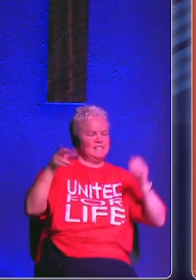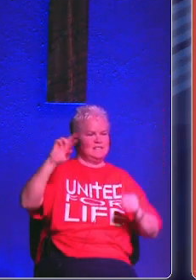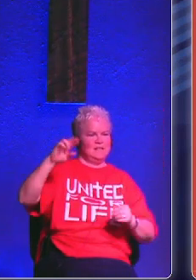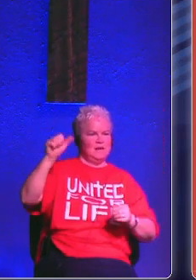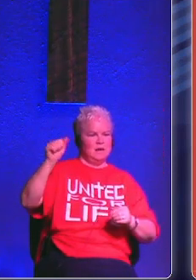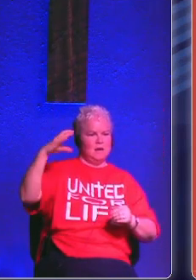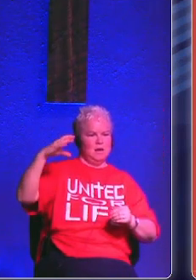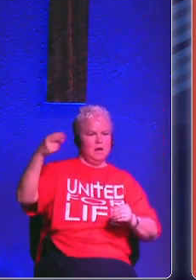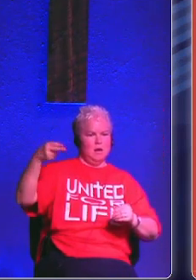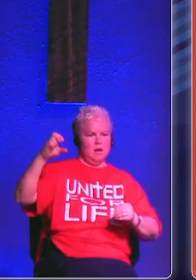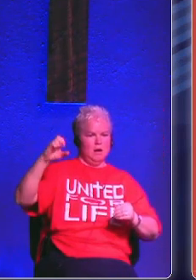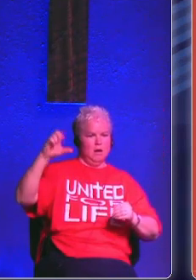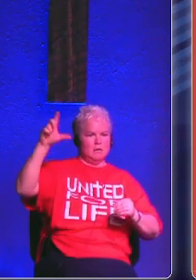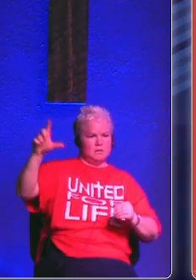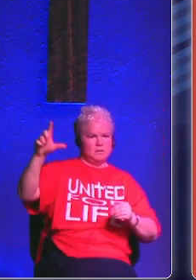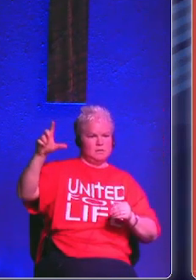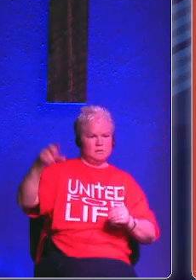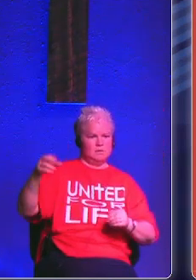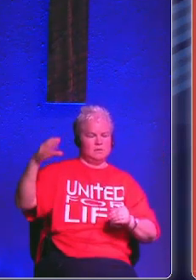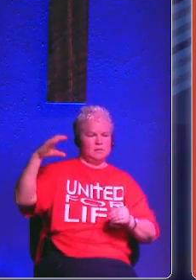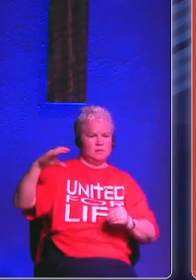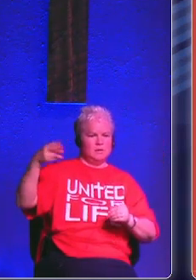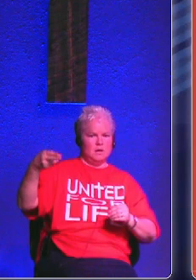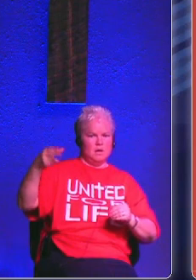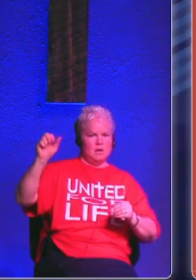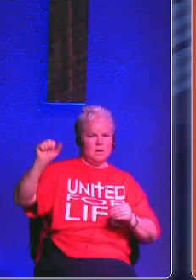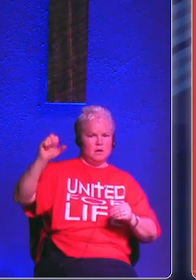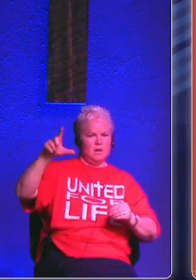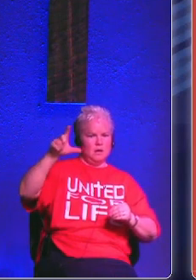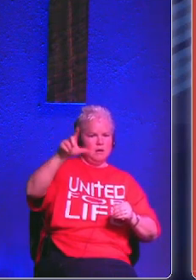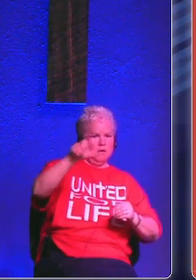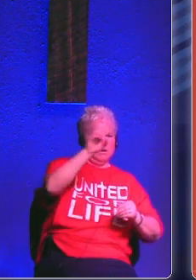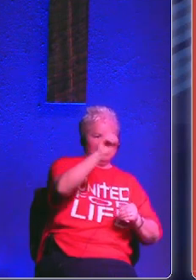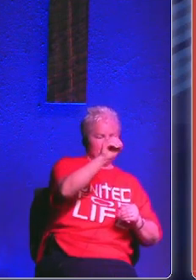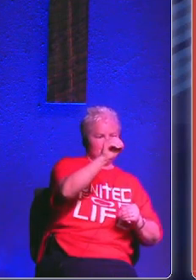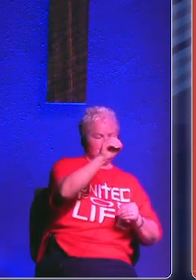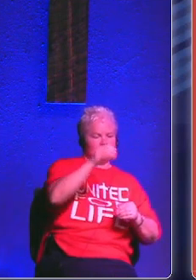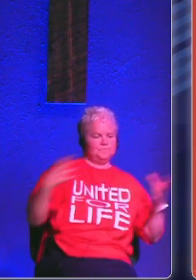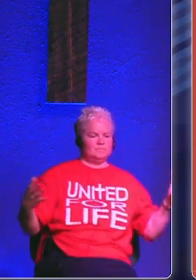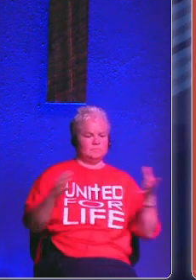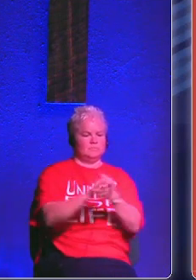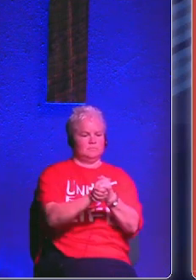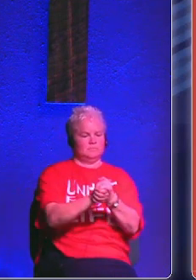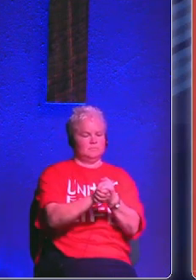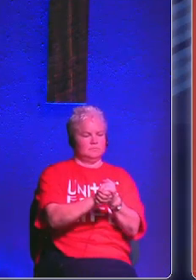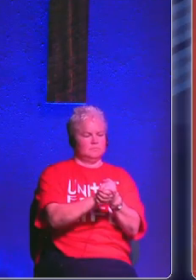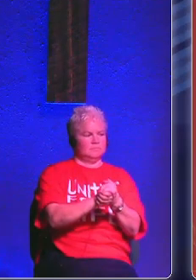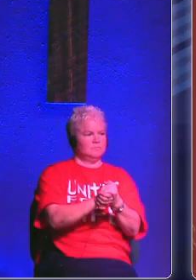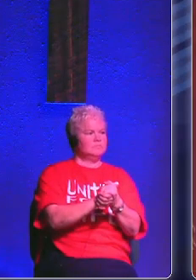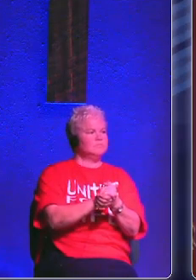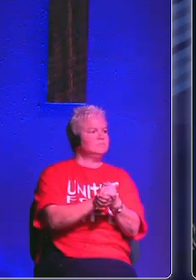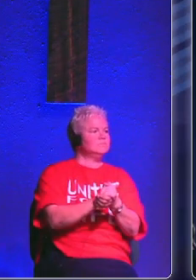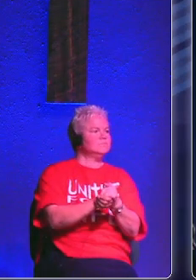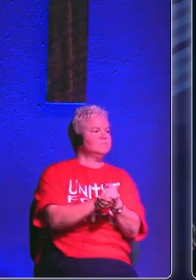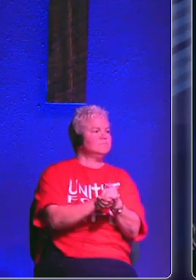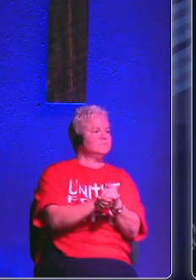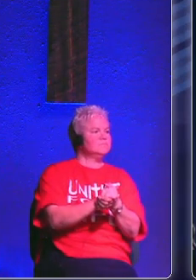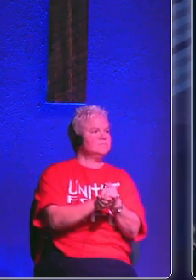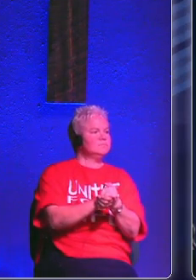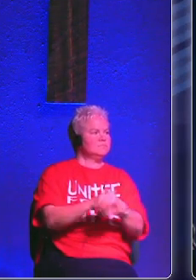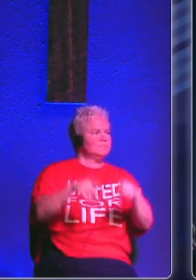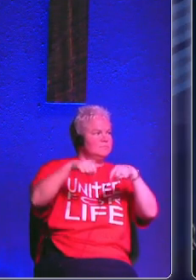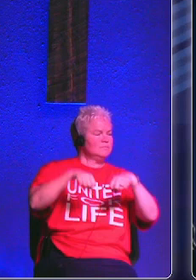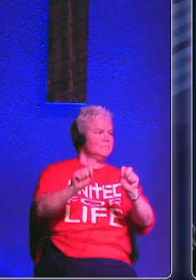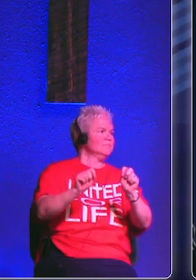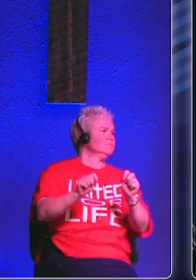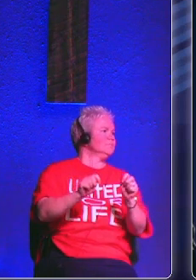Rachel and Cello. So the wedding shower will be the 17th, right after service. There's more in the bulletin on that. I'm not even